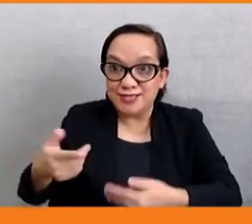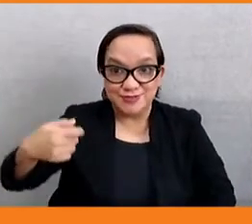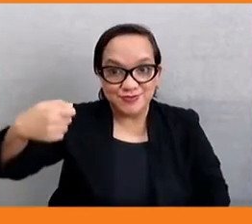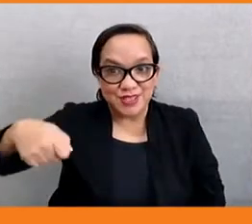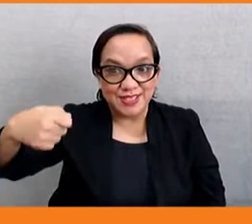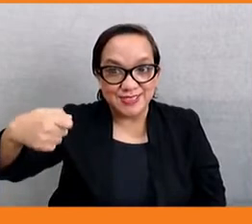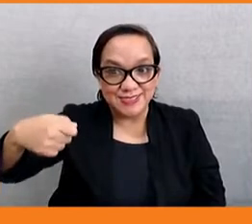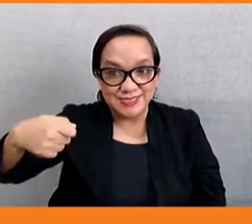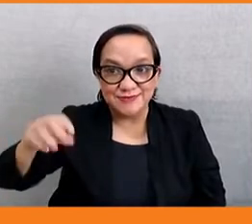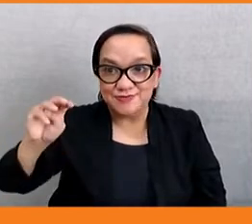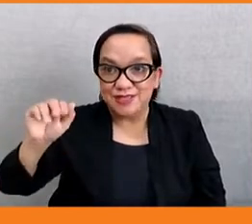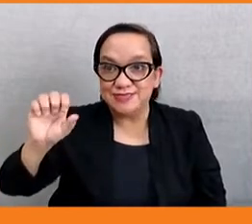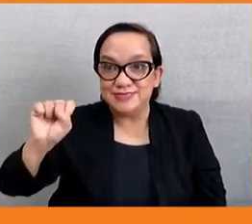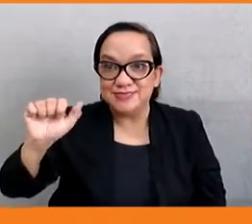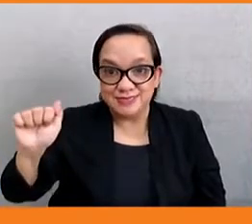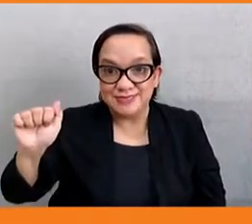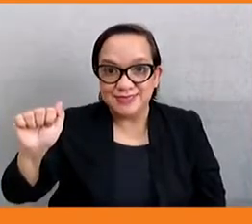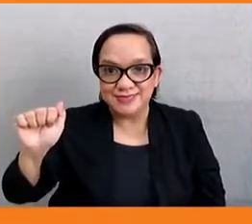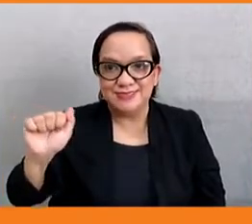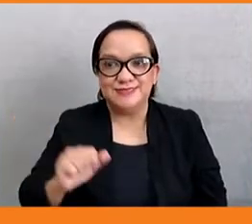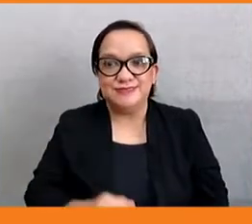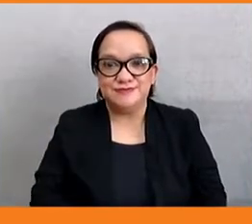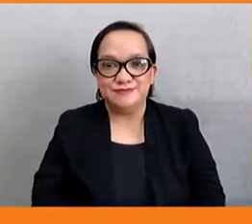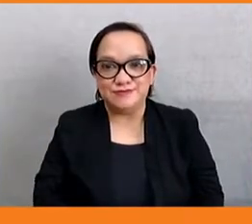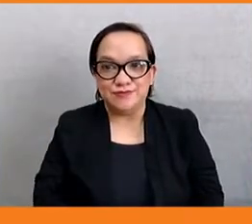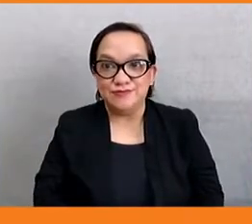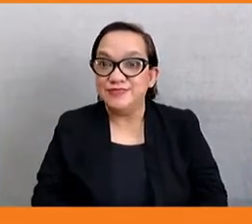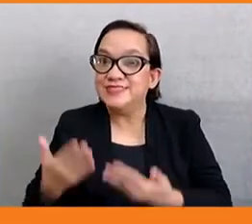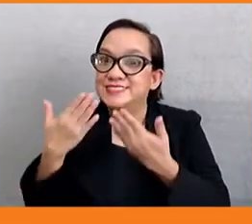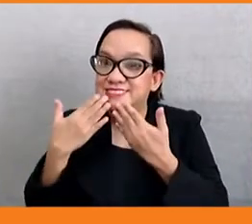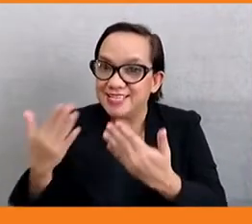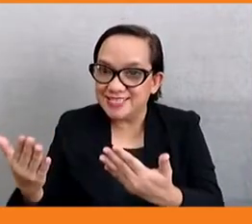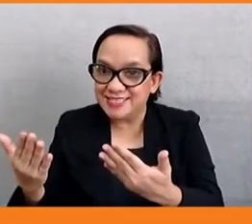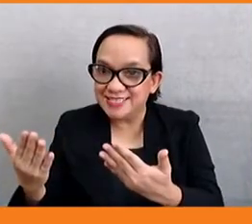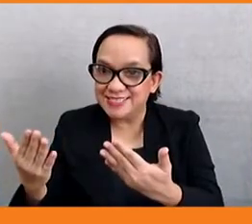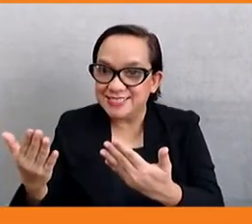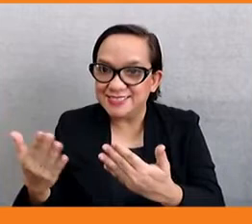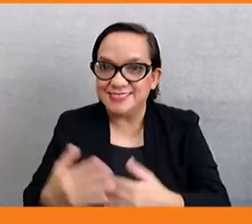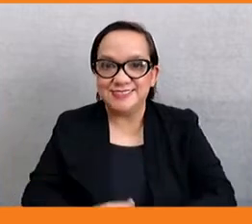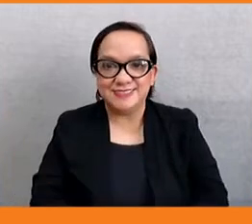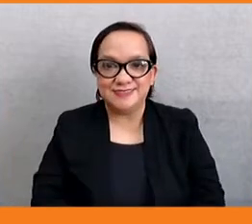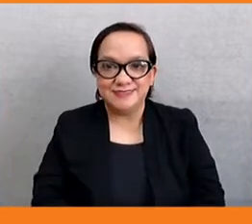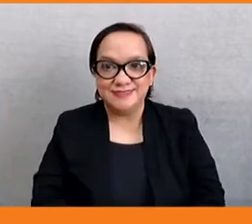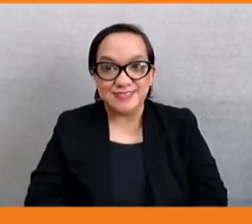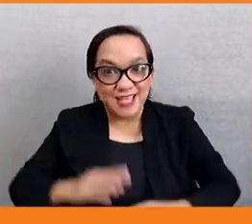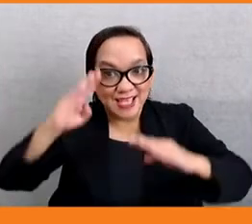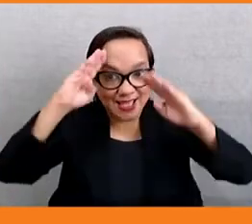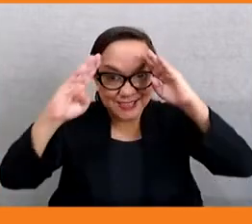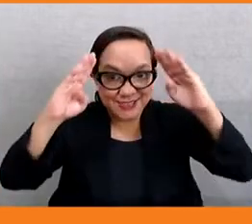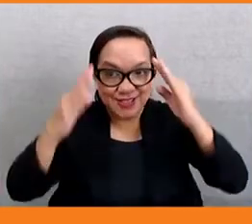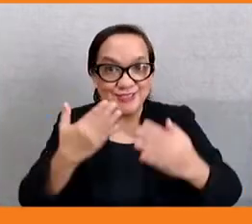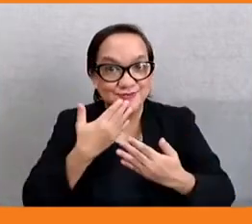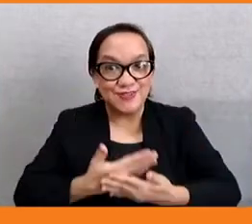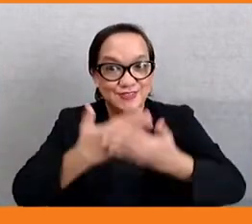the floor is yours. Thank you. Thank you, Heidi. Well, good morning and welcome to our participants from civil